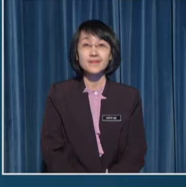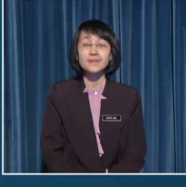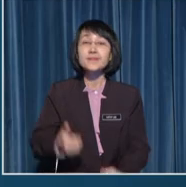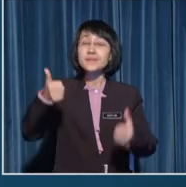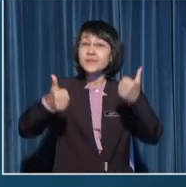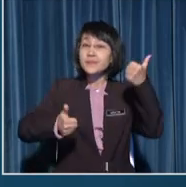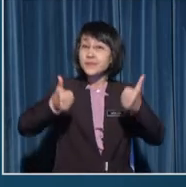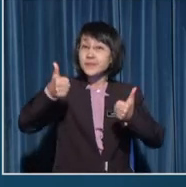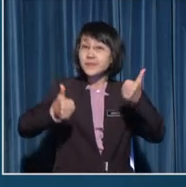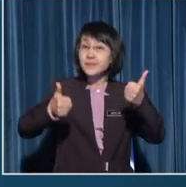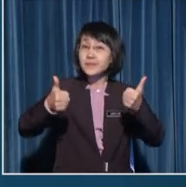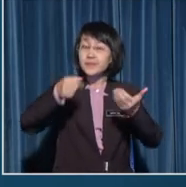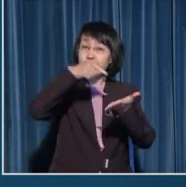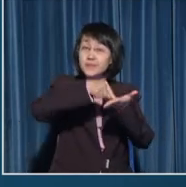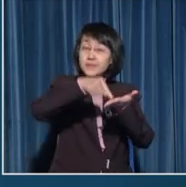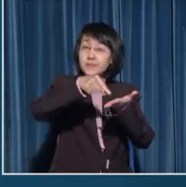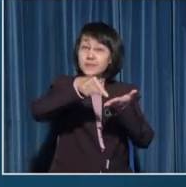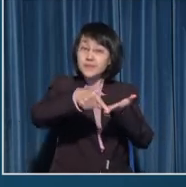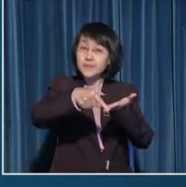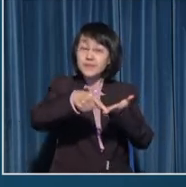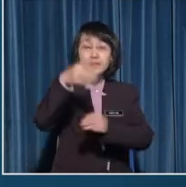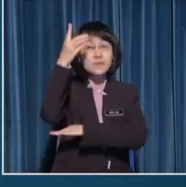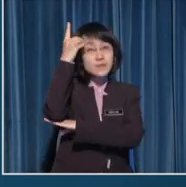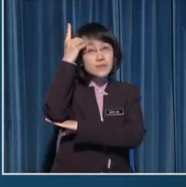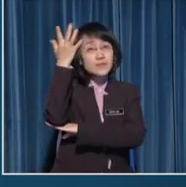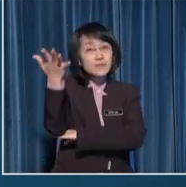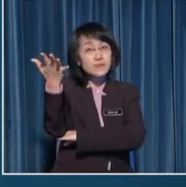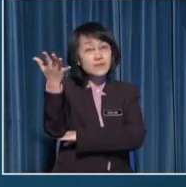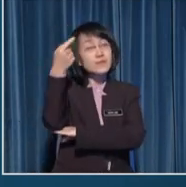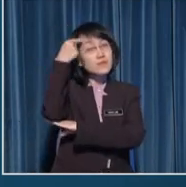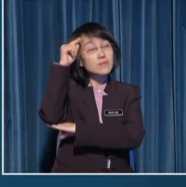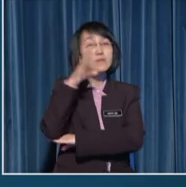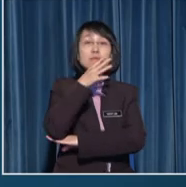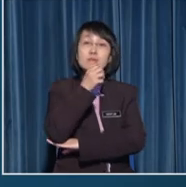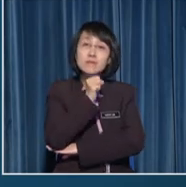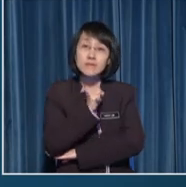Which of these are possible data for age?